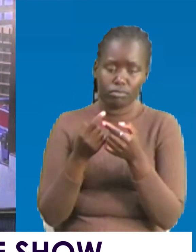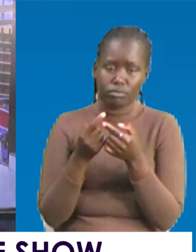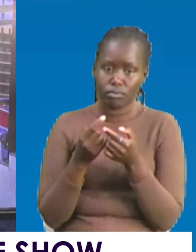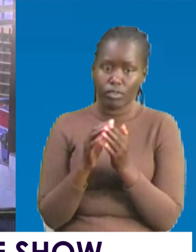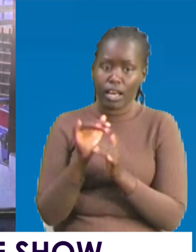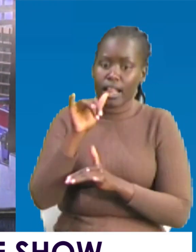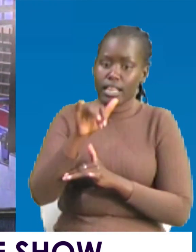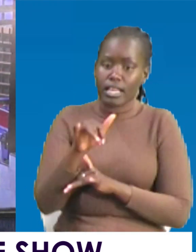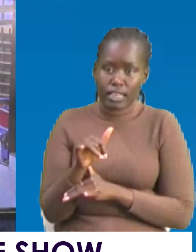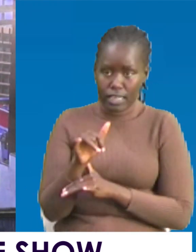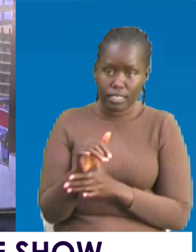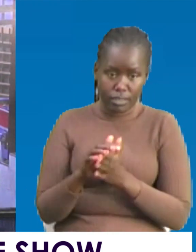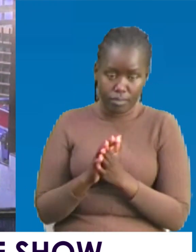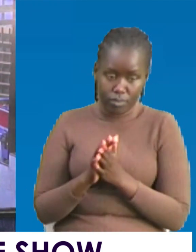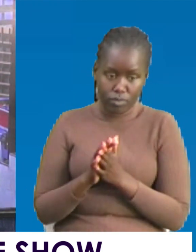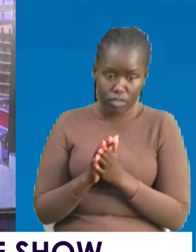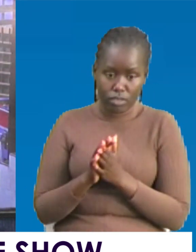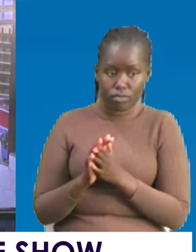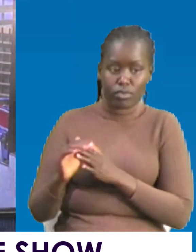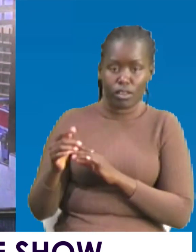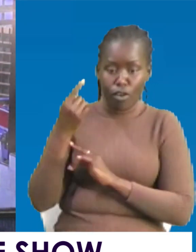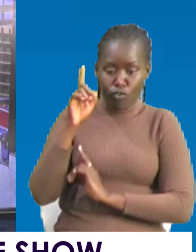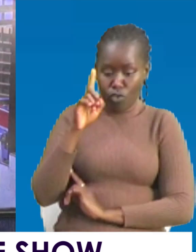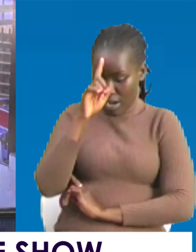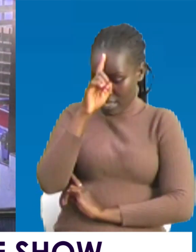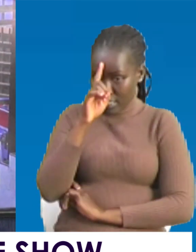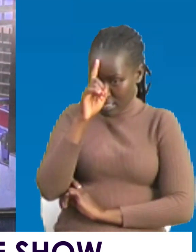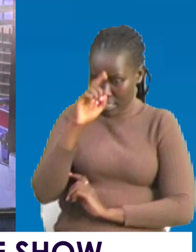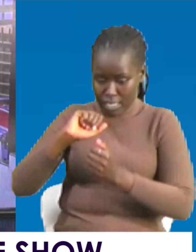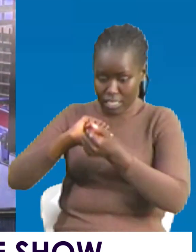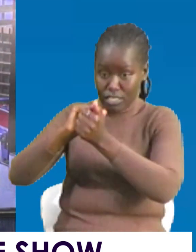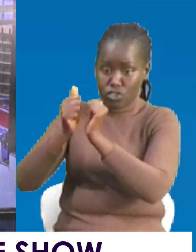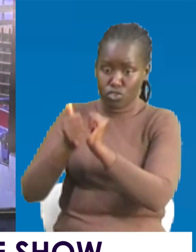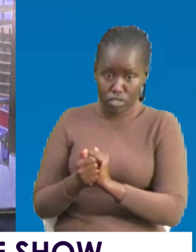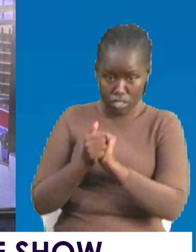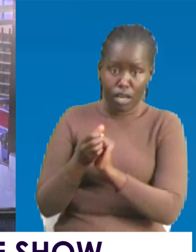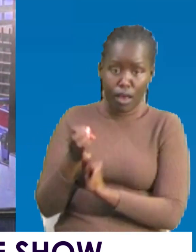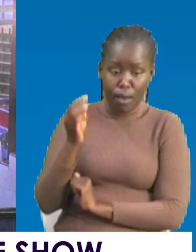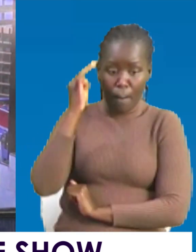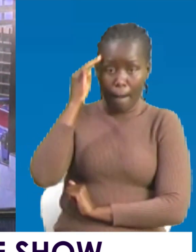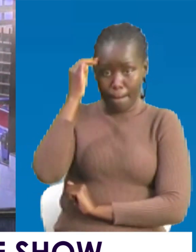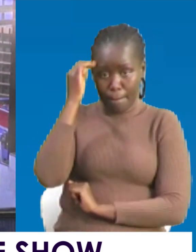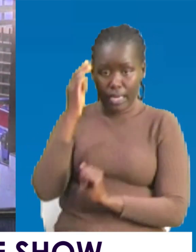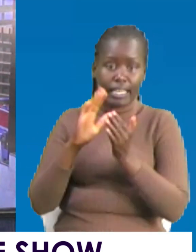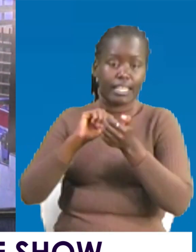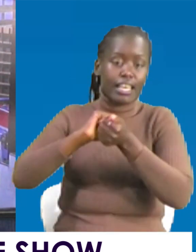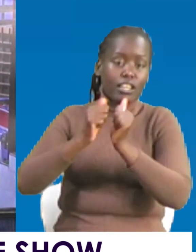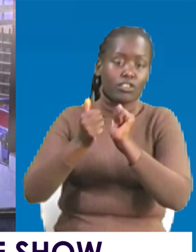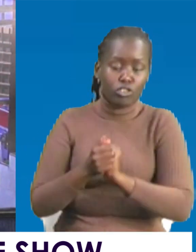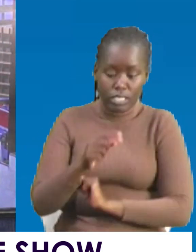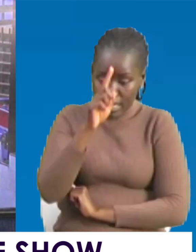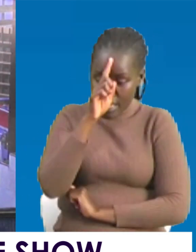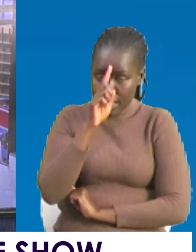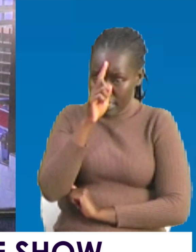way, that is a recipe for a serious revolution, mind shift, a serious